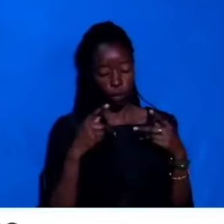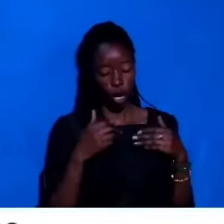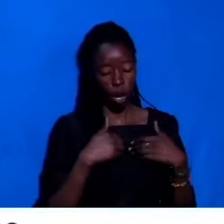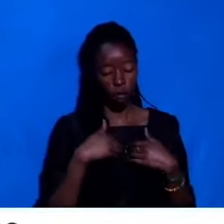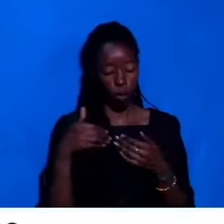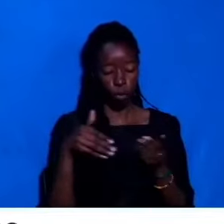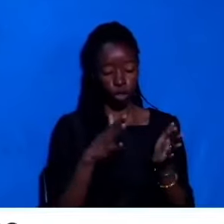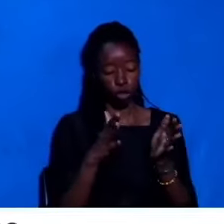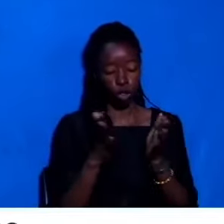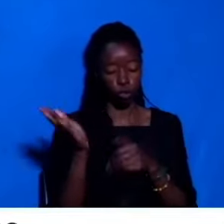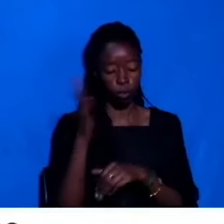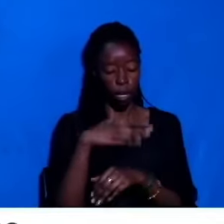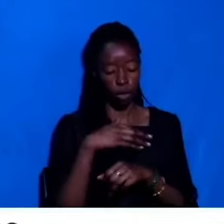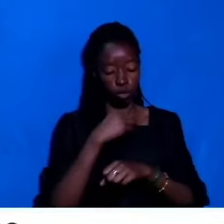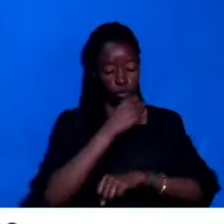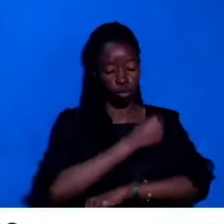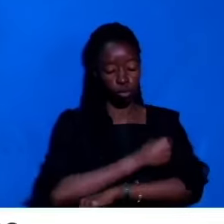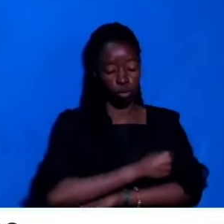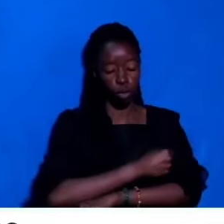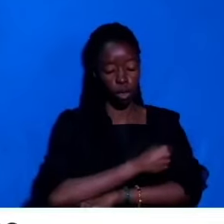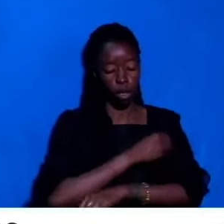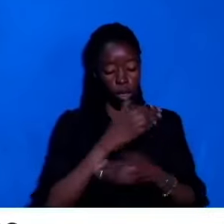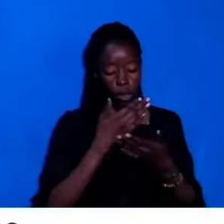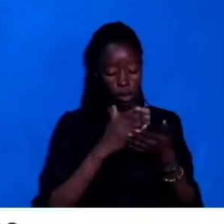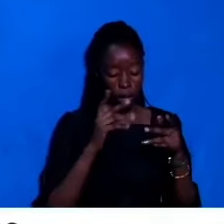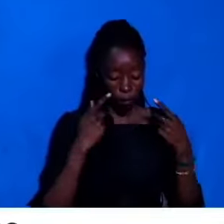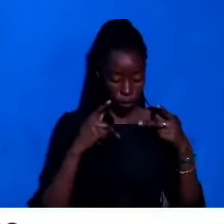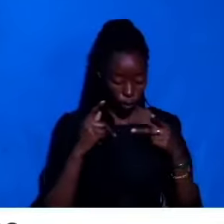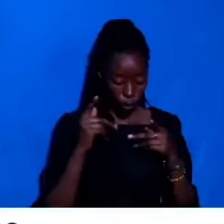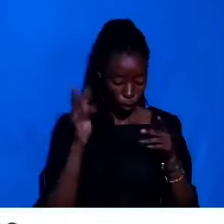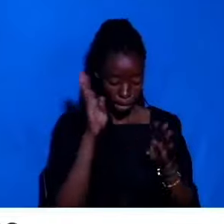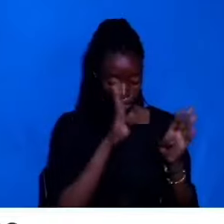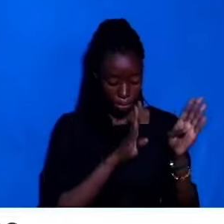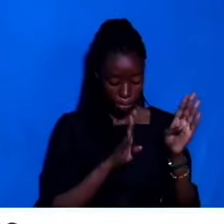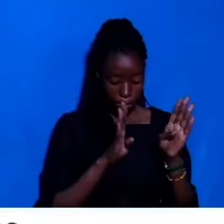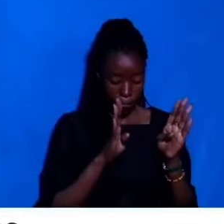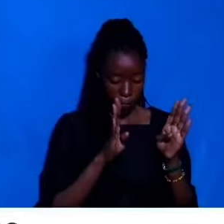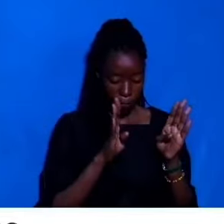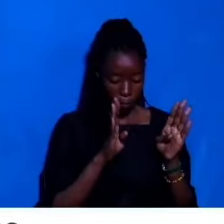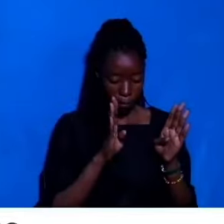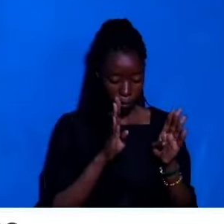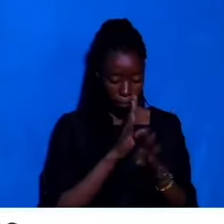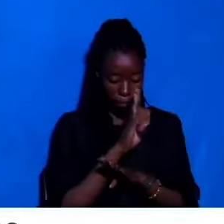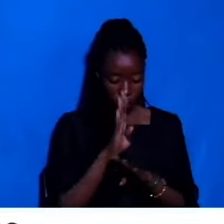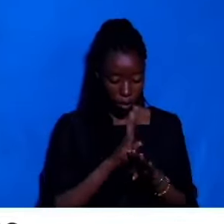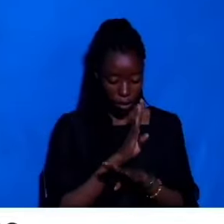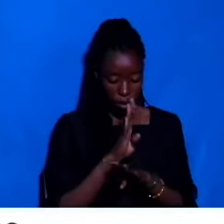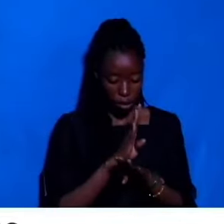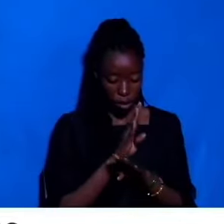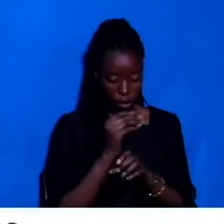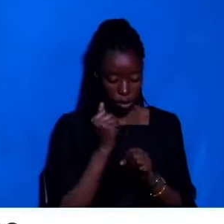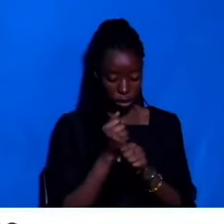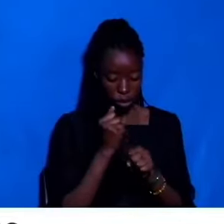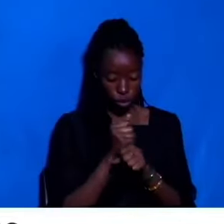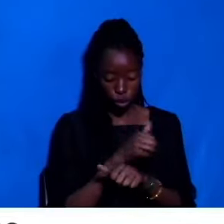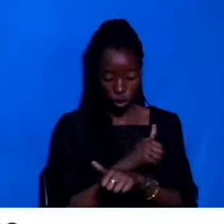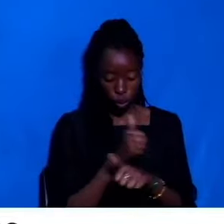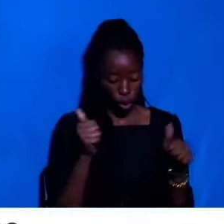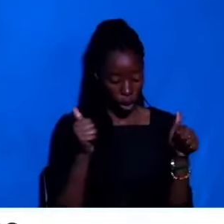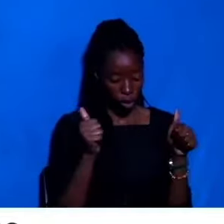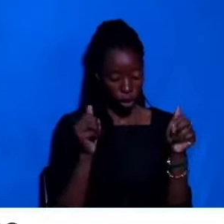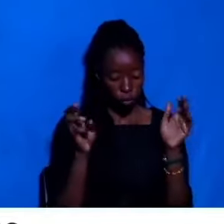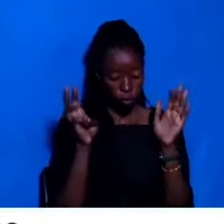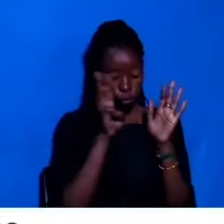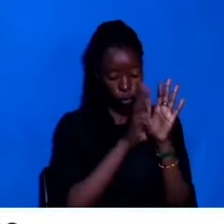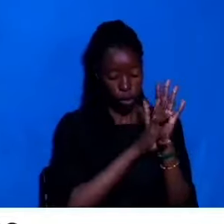go back to class. Some of us, our businesses are doing well. We have witnessed you, even in